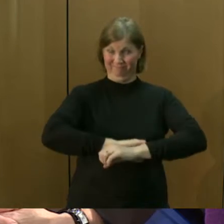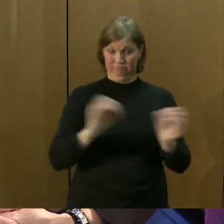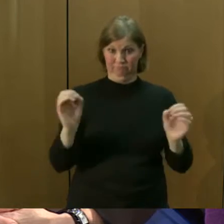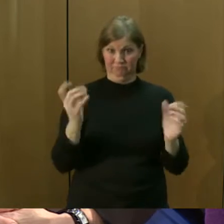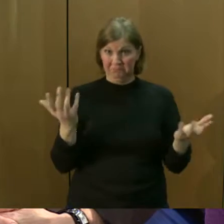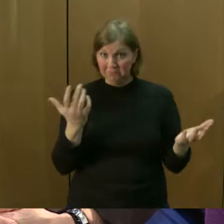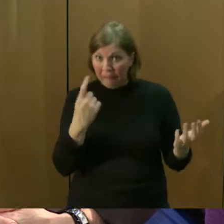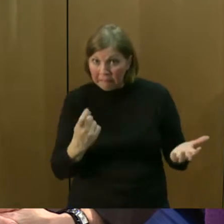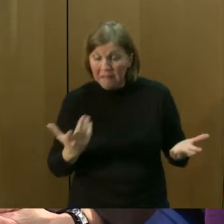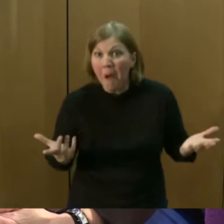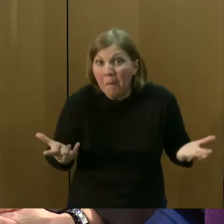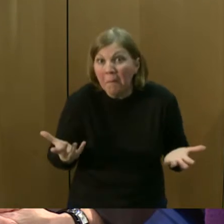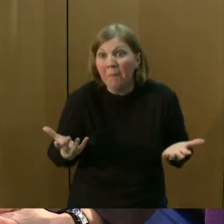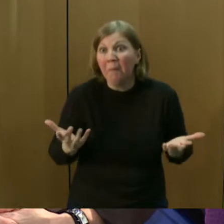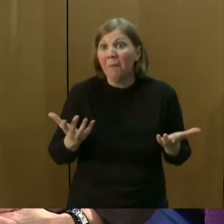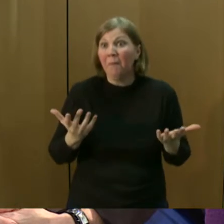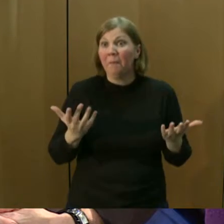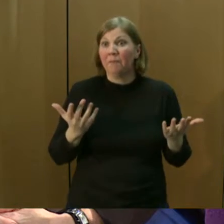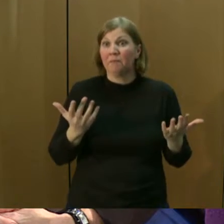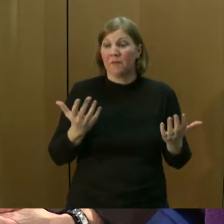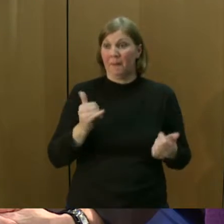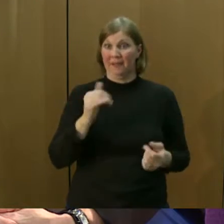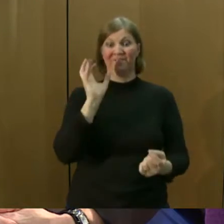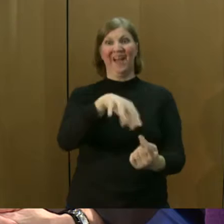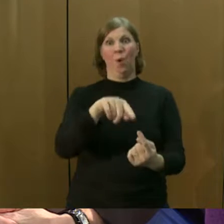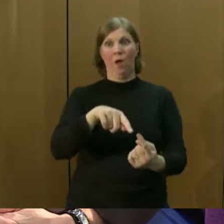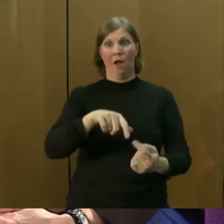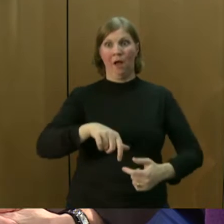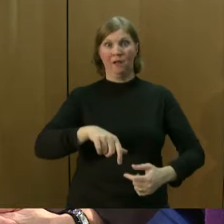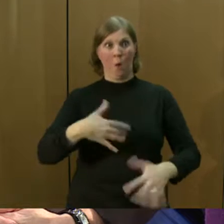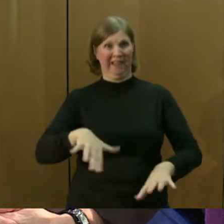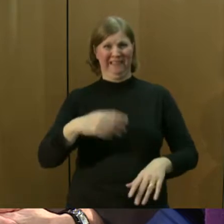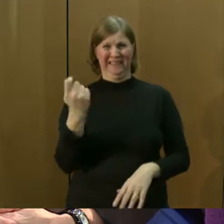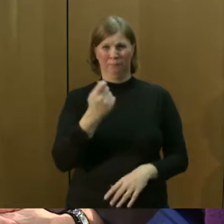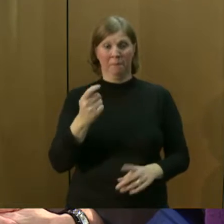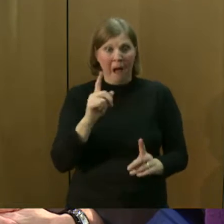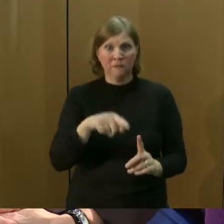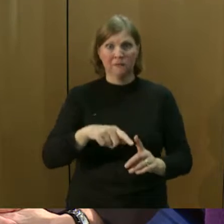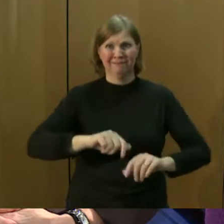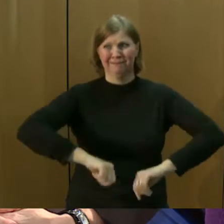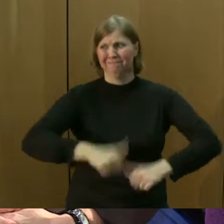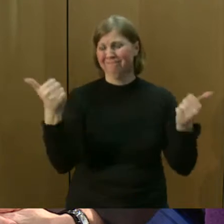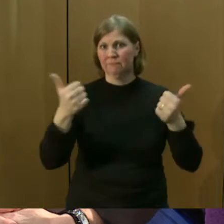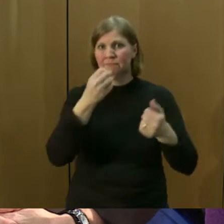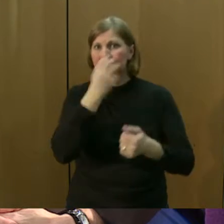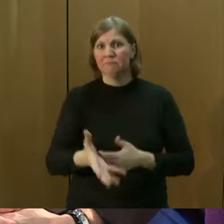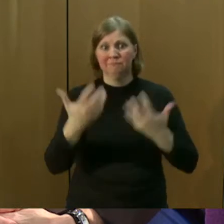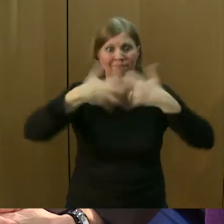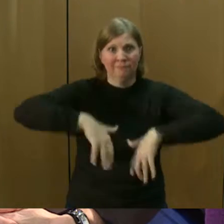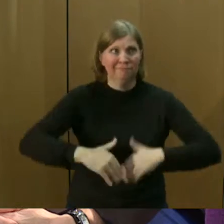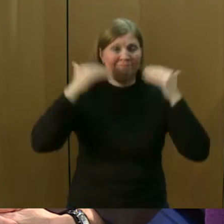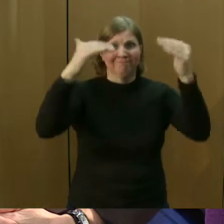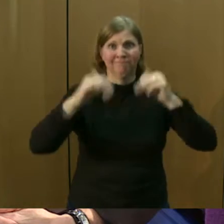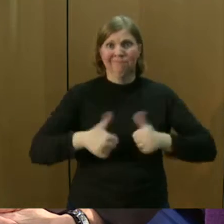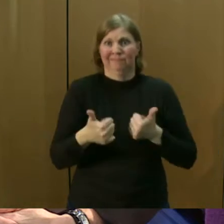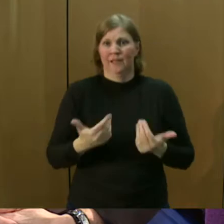they're temporarily created, are absolutely state-of-the-art in terms of their technical facilities. But if you assume